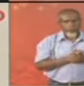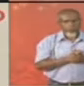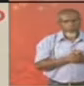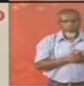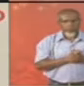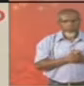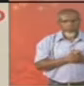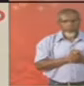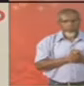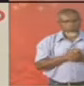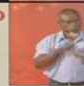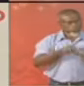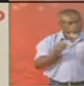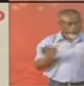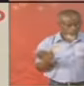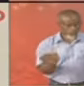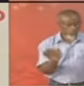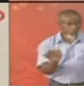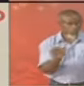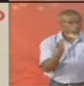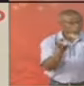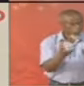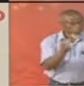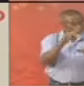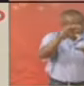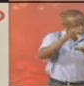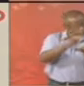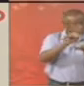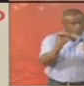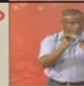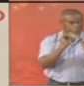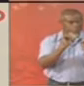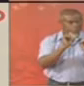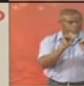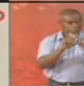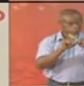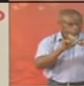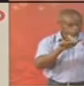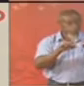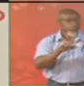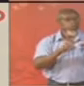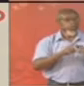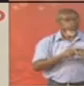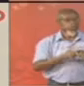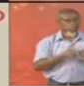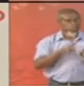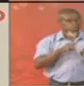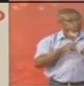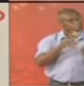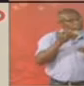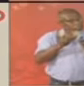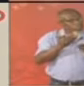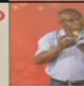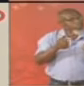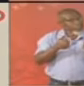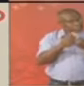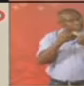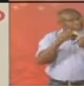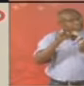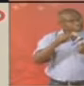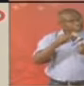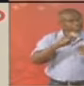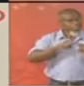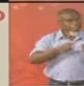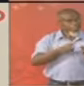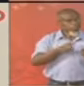towards getting down to 0 transmission. And yes, there is the acknowledgement that this may be a challenge and that certain behaviors are